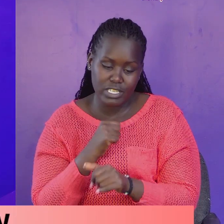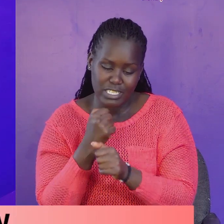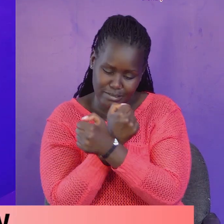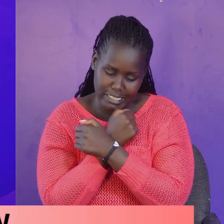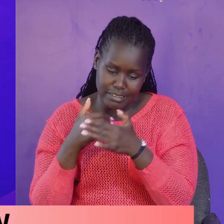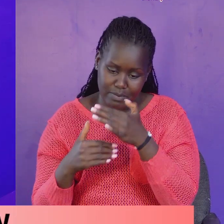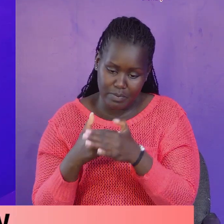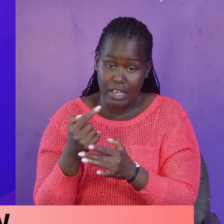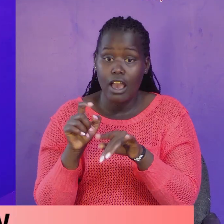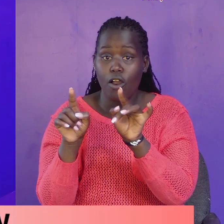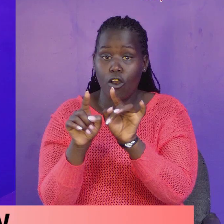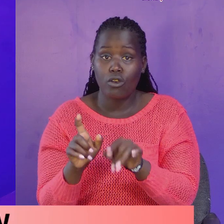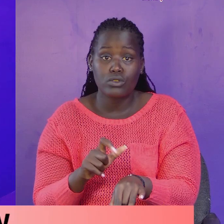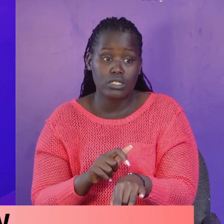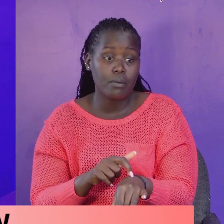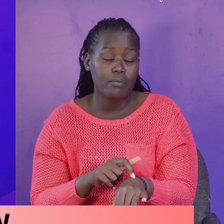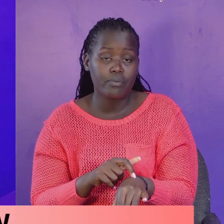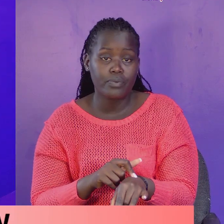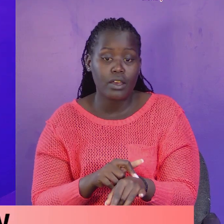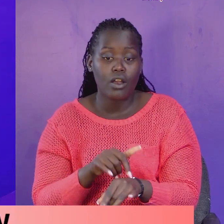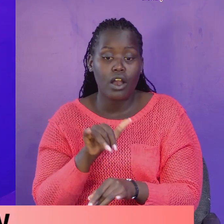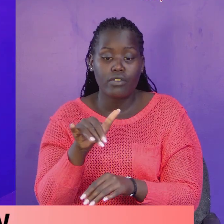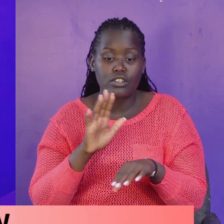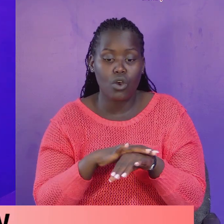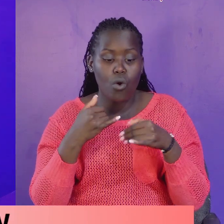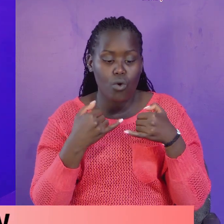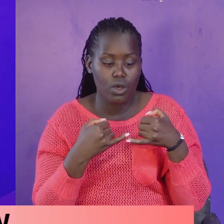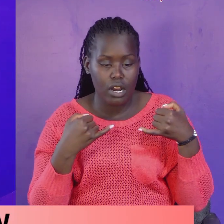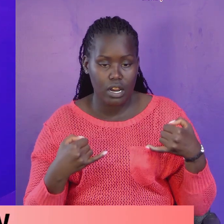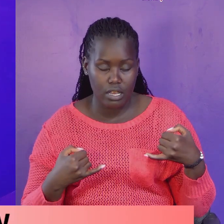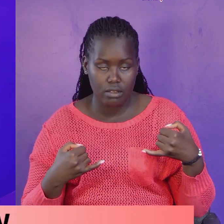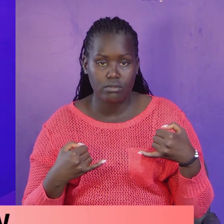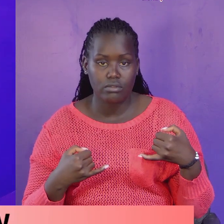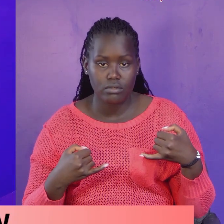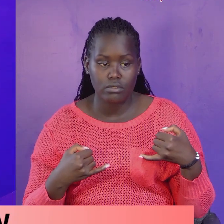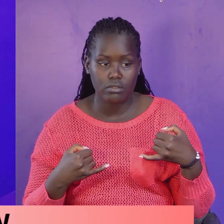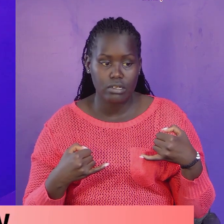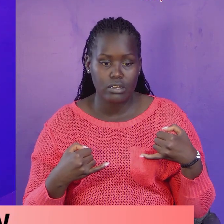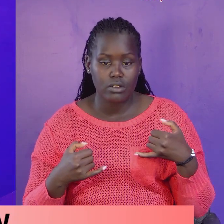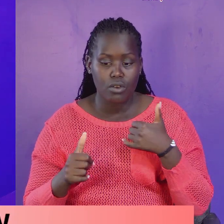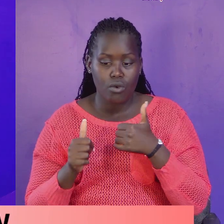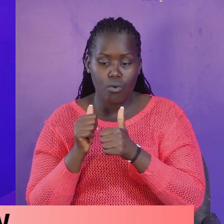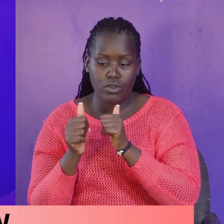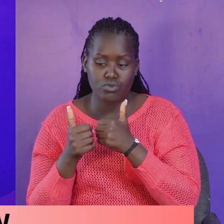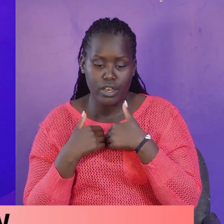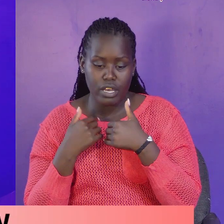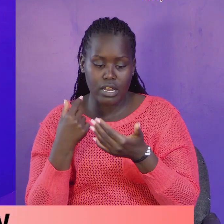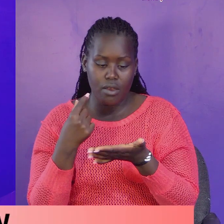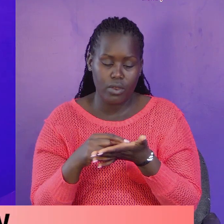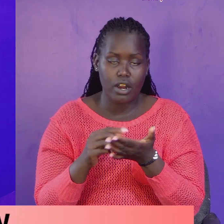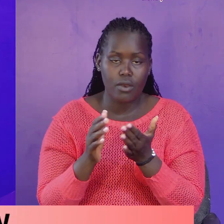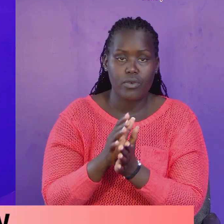it comes to that, that online this, like we had with Uganda during the Chan